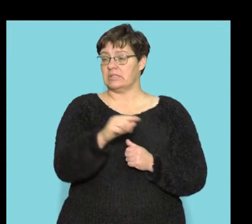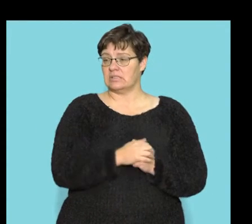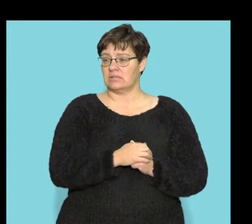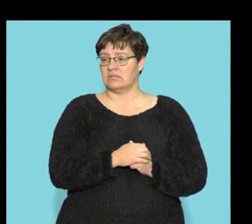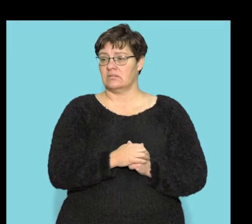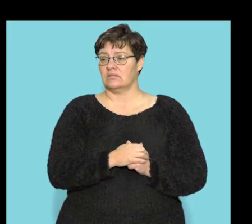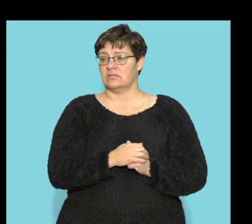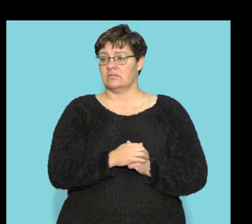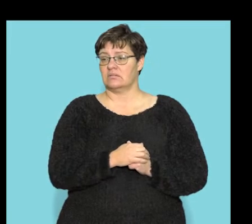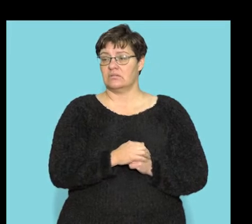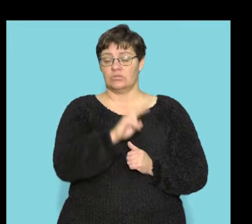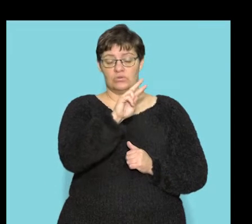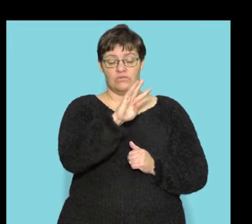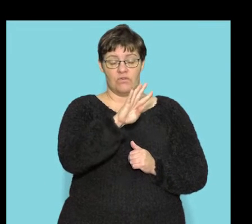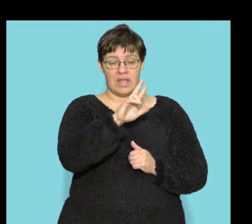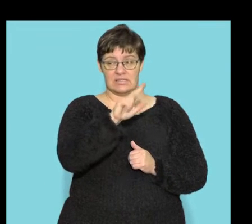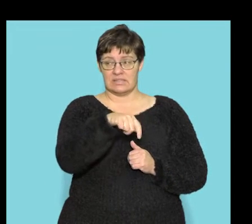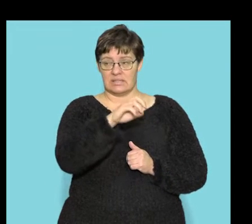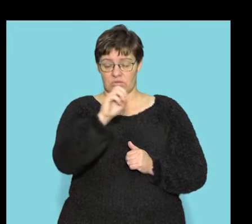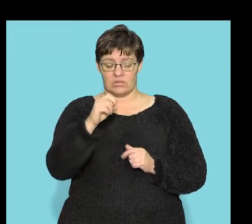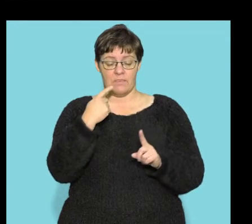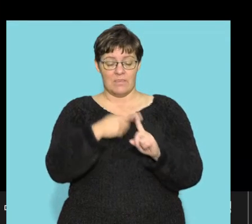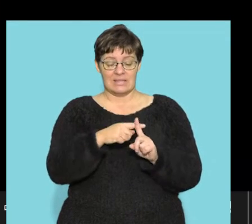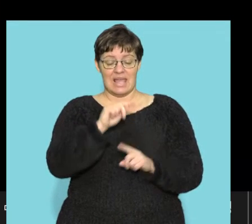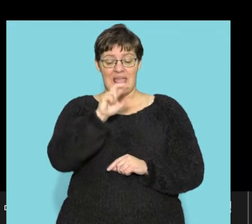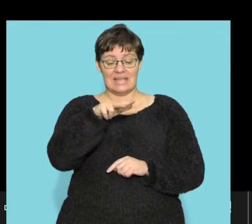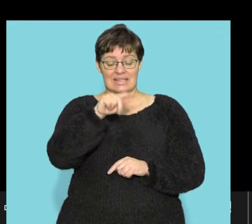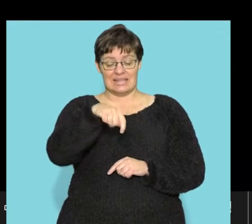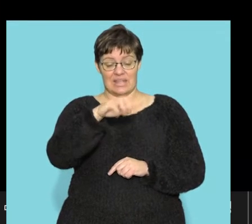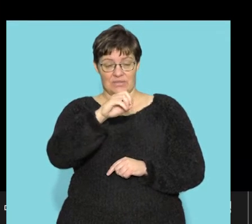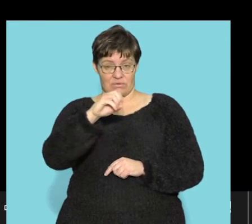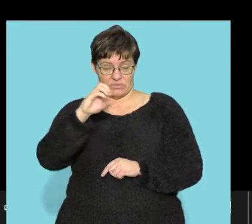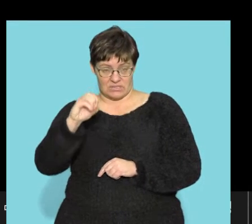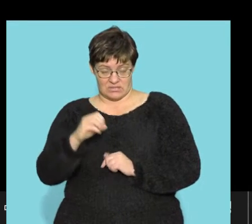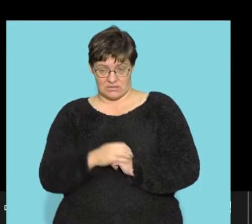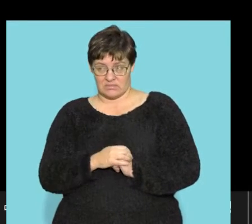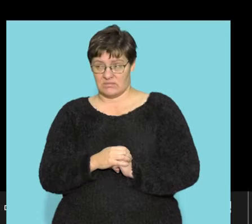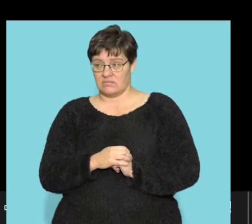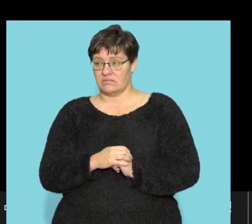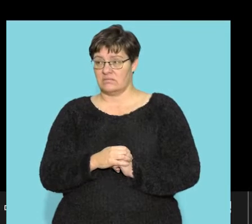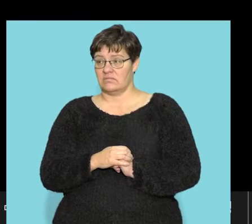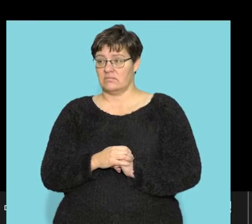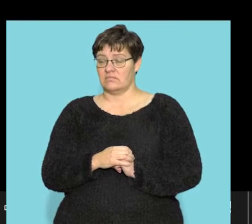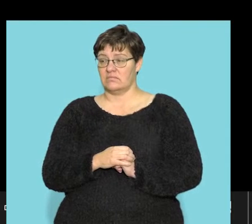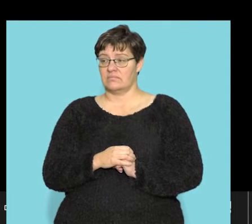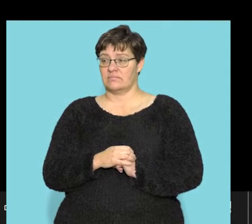going to take the figure of 18,000 Rand, right? Let's do that. 18,000 Rand